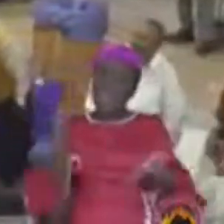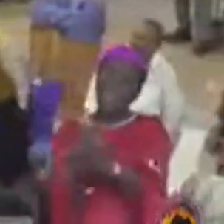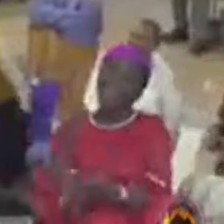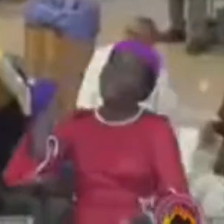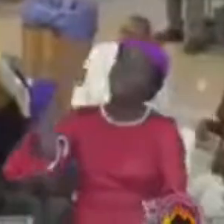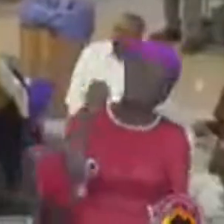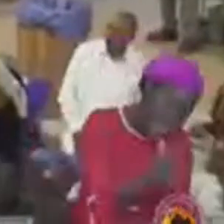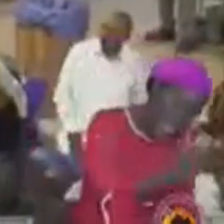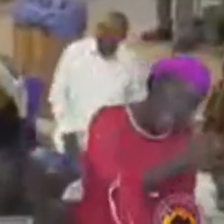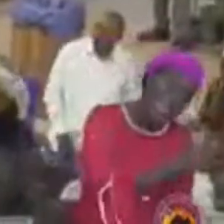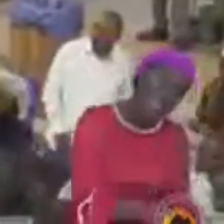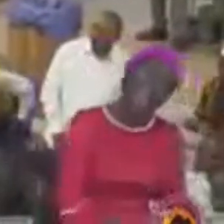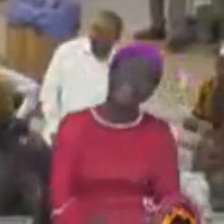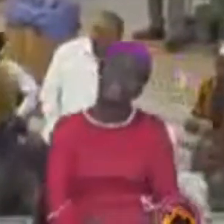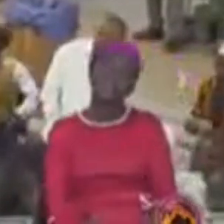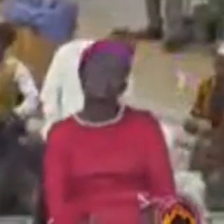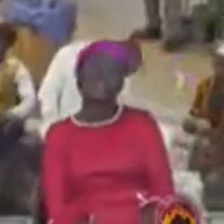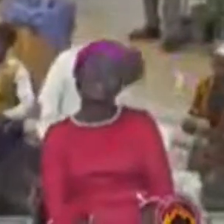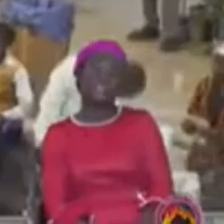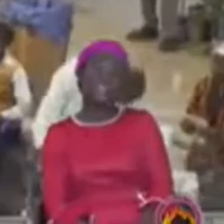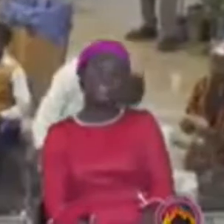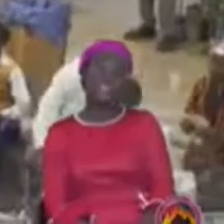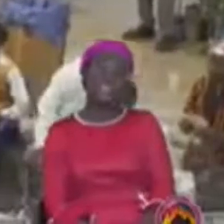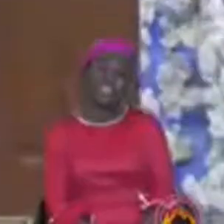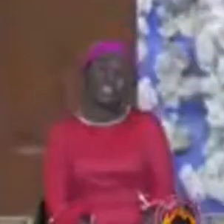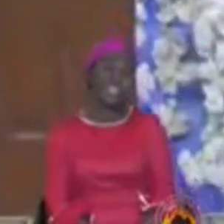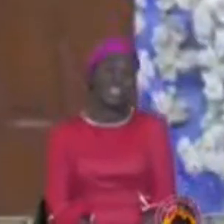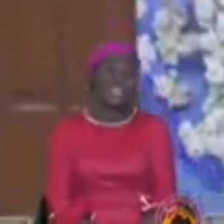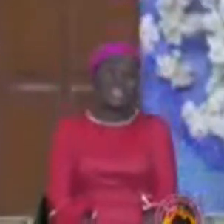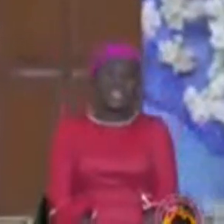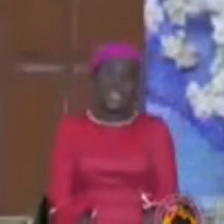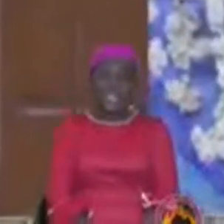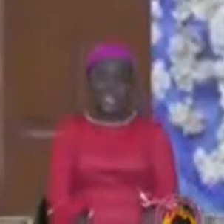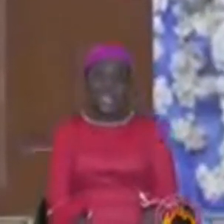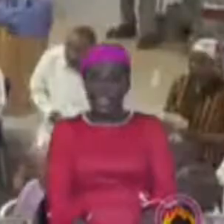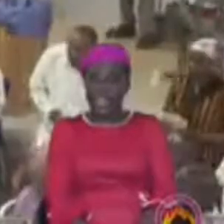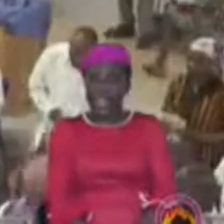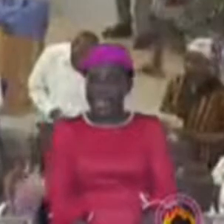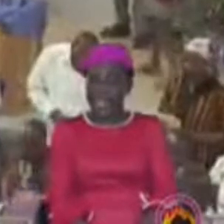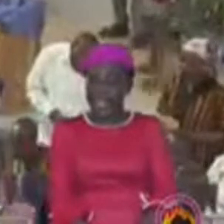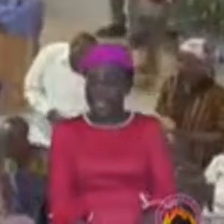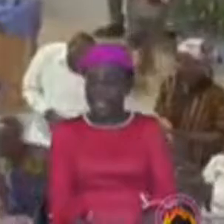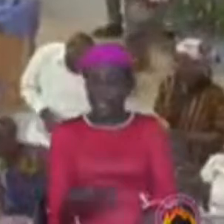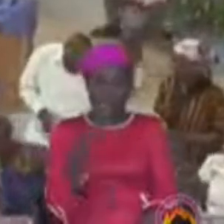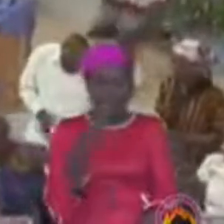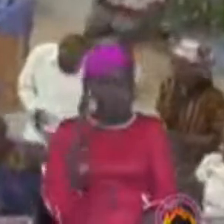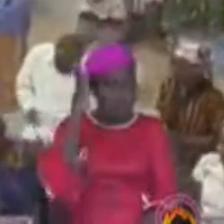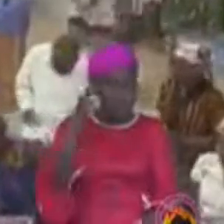Amen. You must have been given some prayer bulletins as you were coming in.